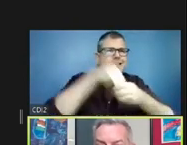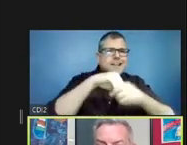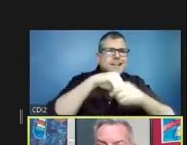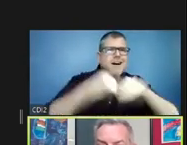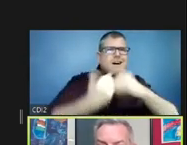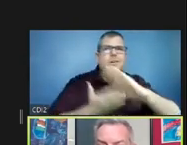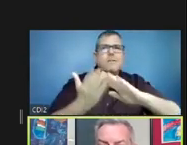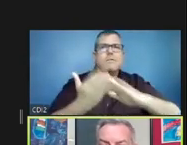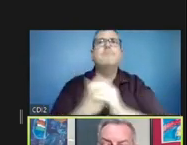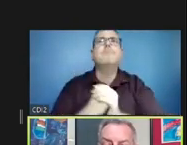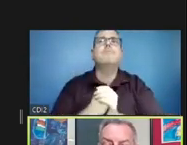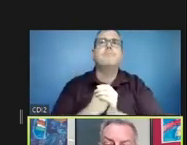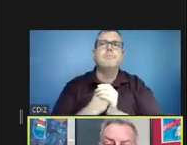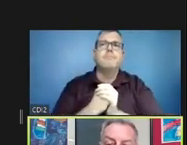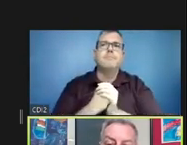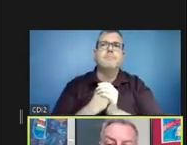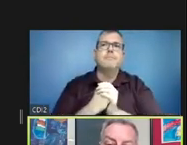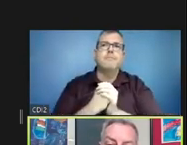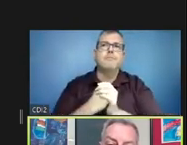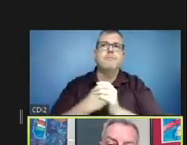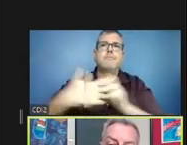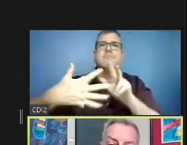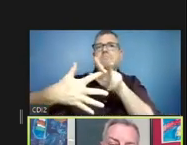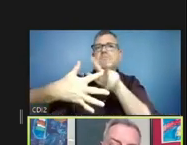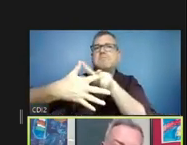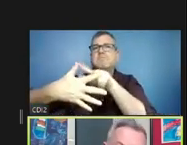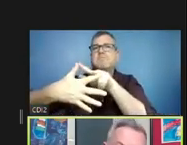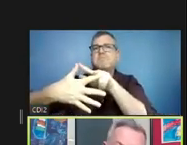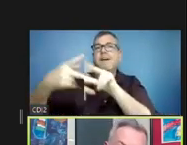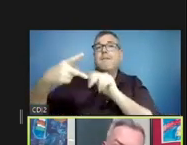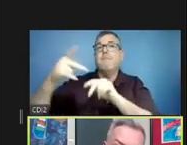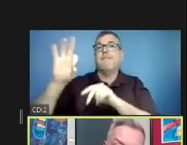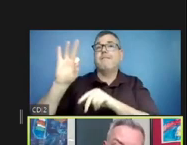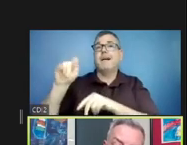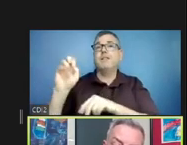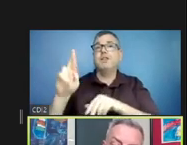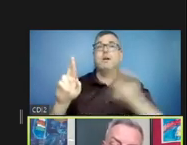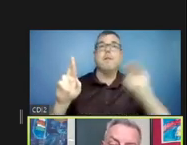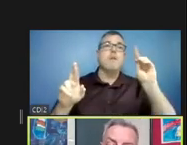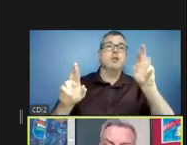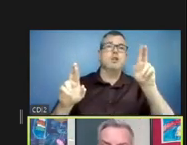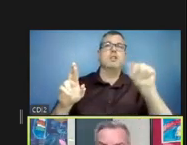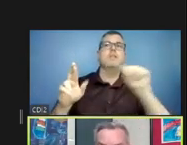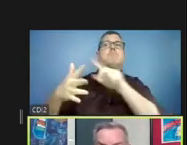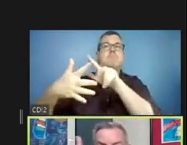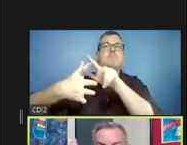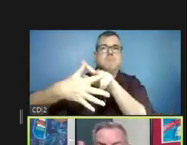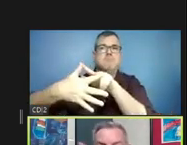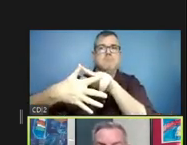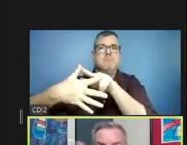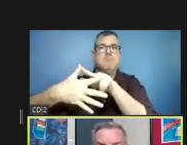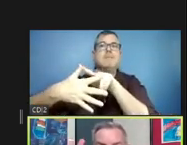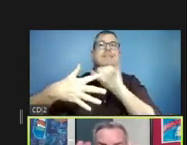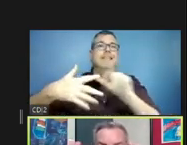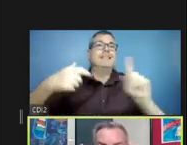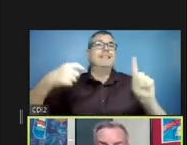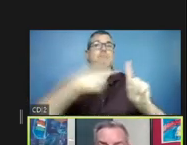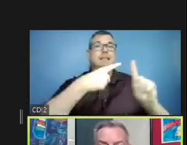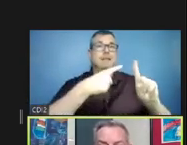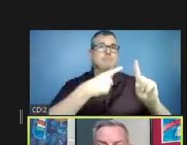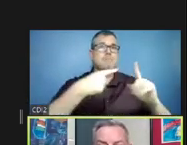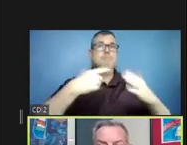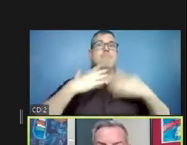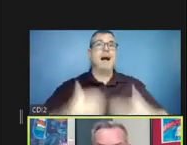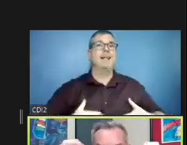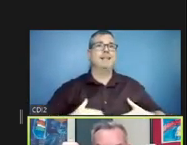genetic code to stimulate the body's immune response specifically against the COVID-19. So think of those little spikes off of the picture